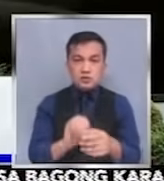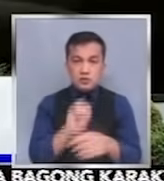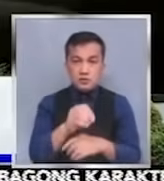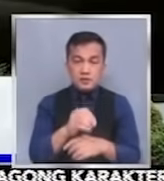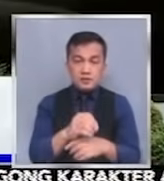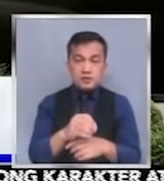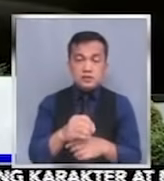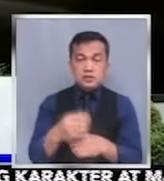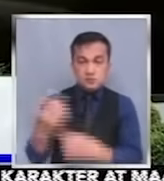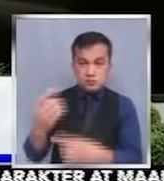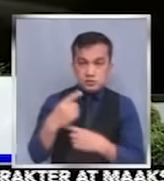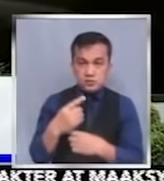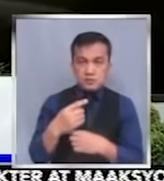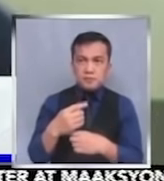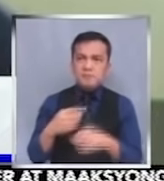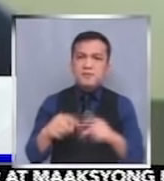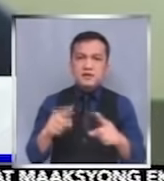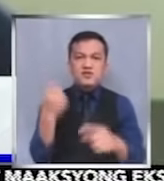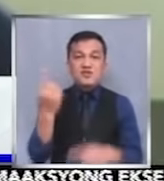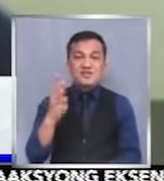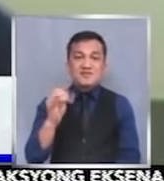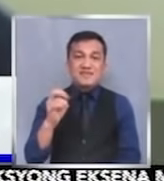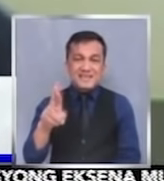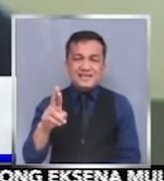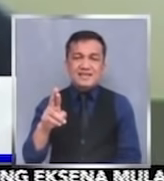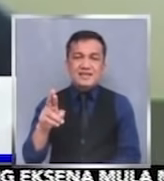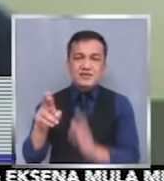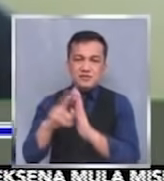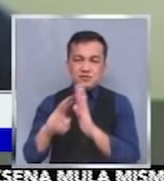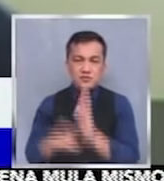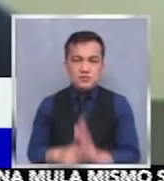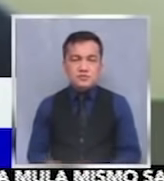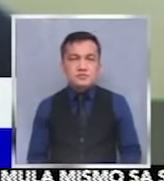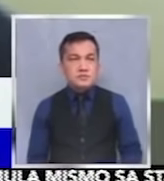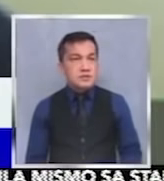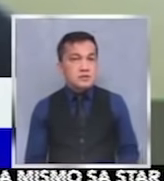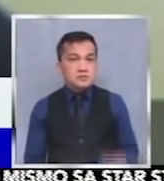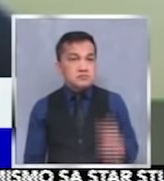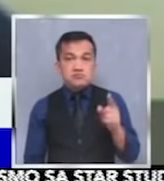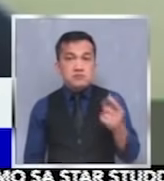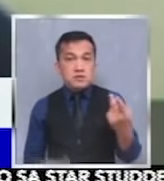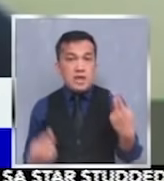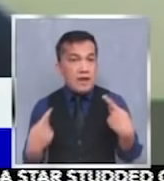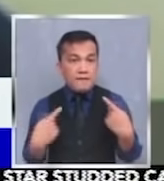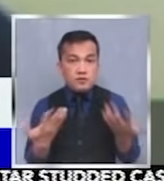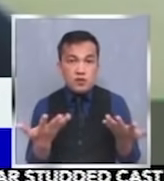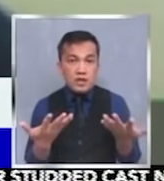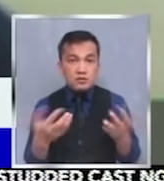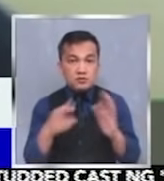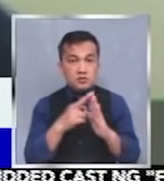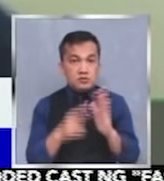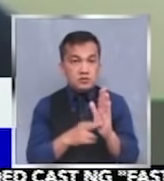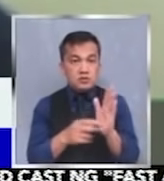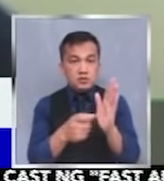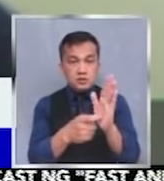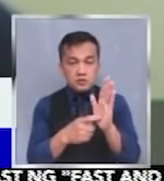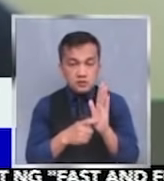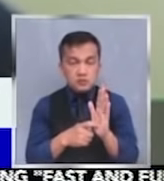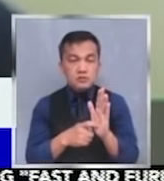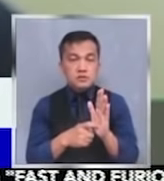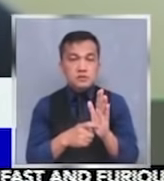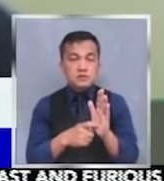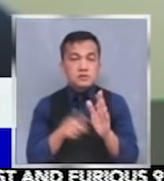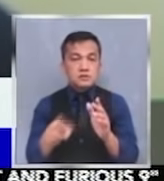sa BIR revenue regulation. There are no rules requiring its disposition in